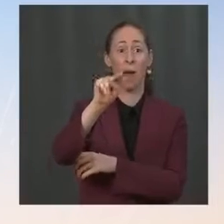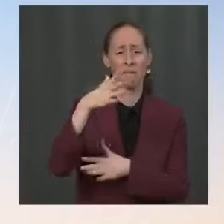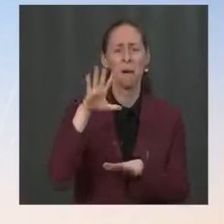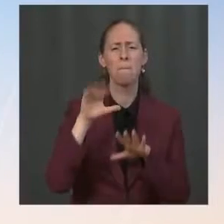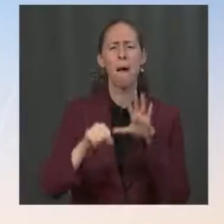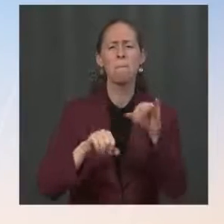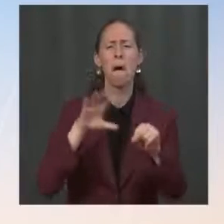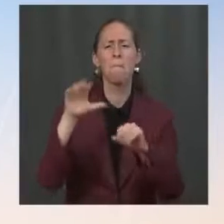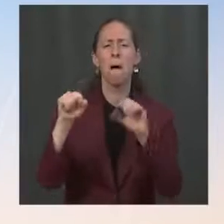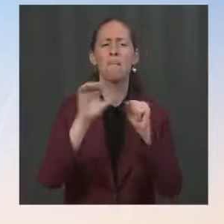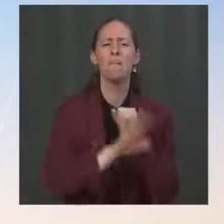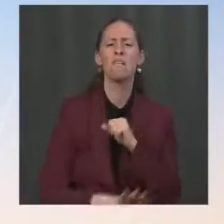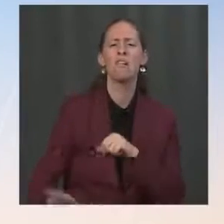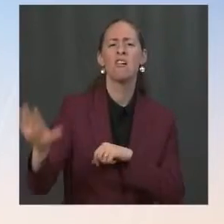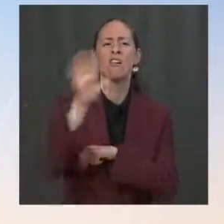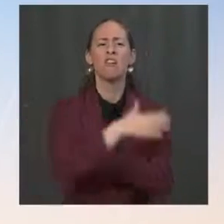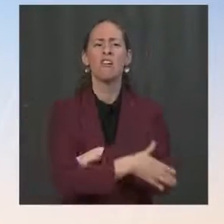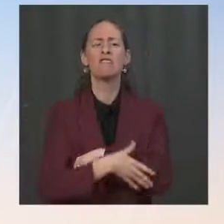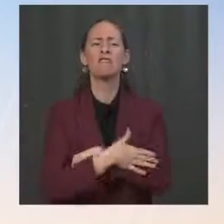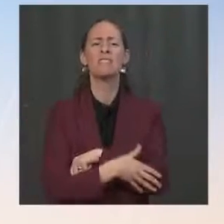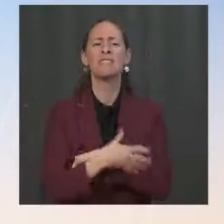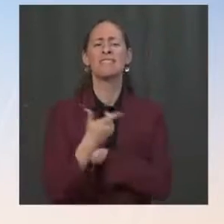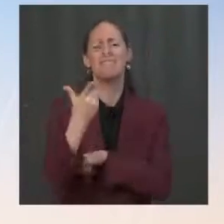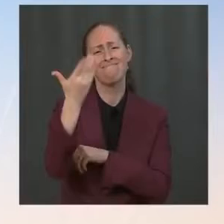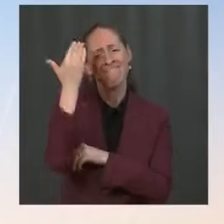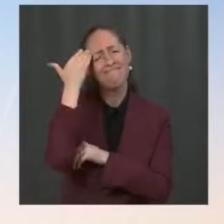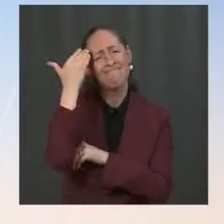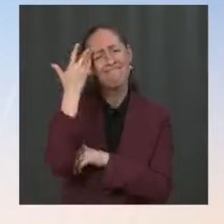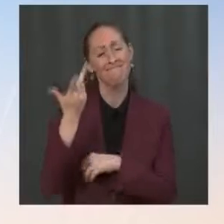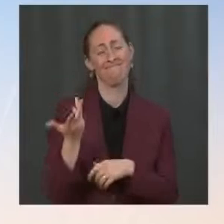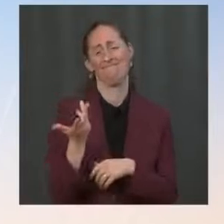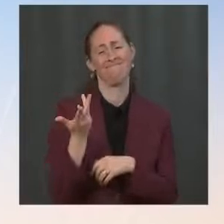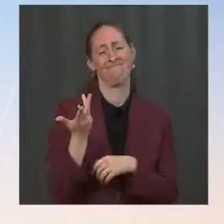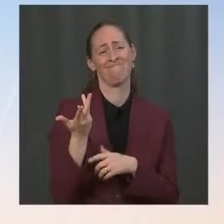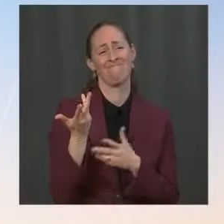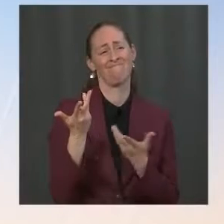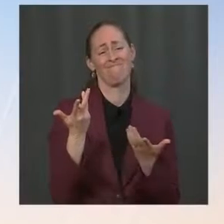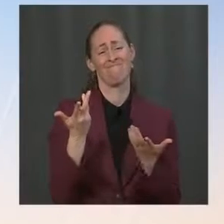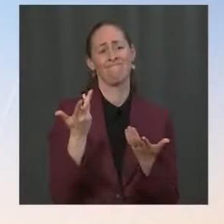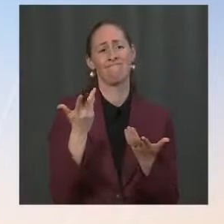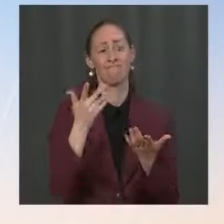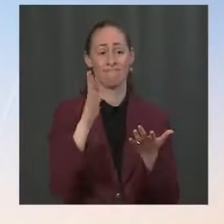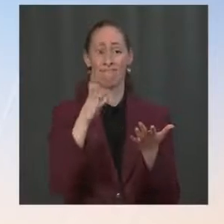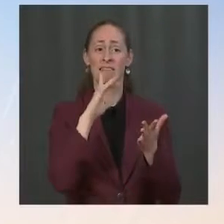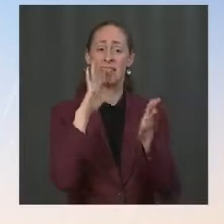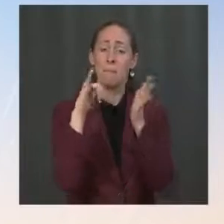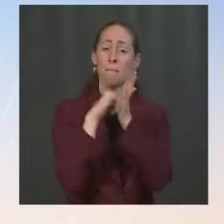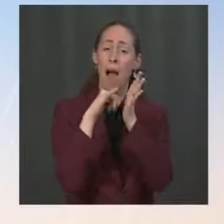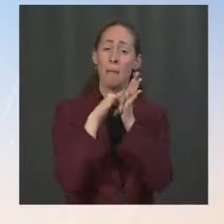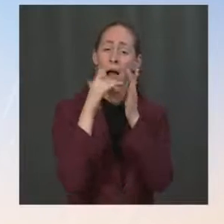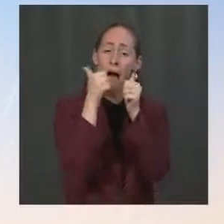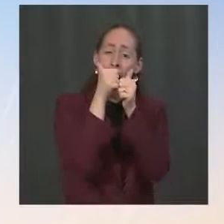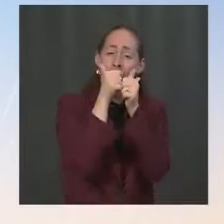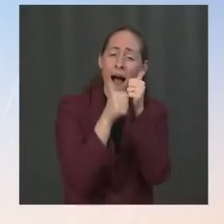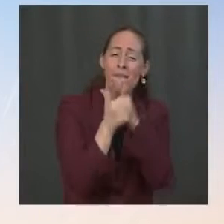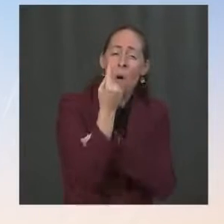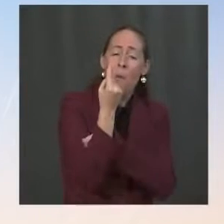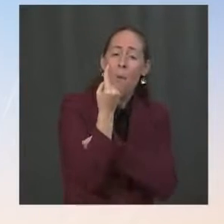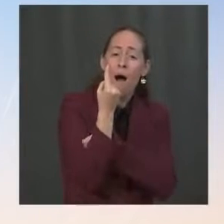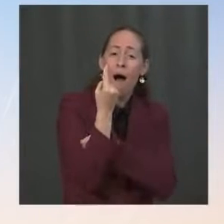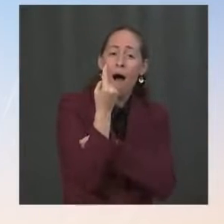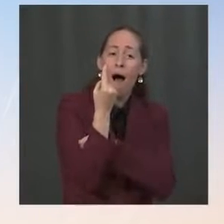our preference, as you all know well, it is not going to be possible for every single Afghan, millions potentially, who want to